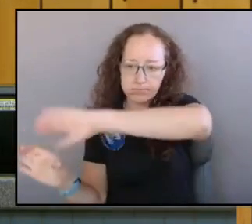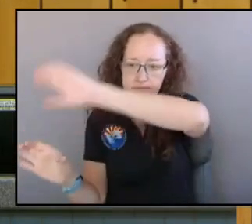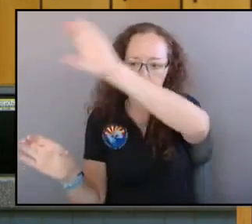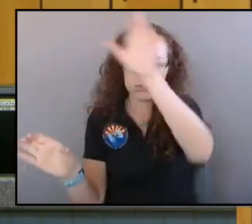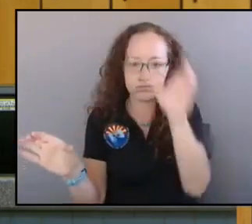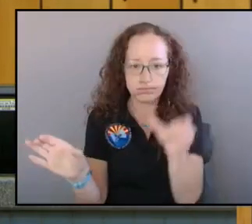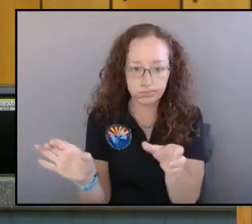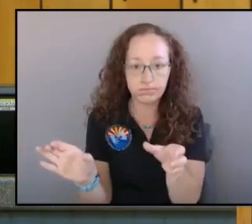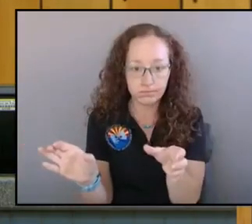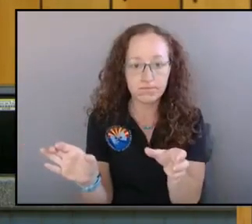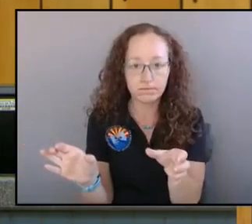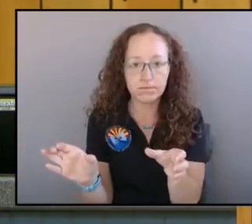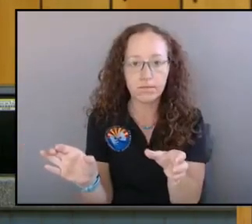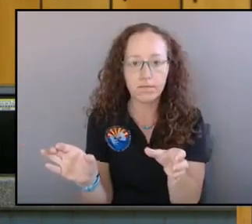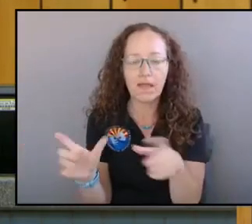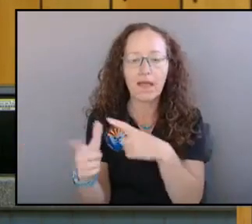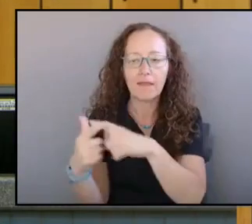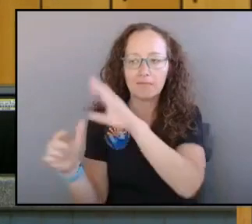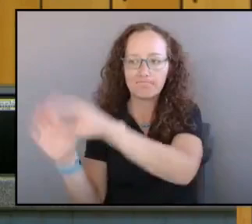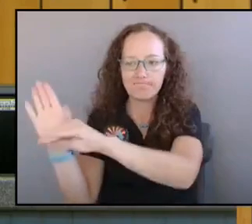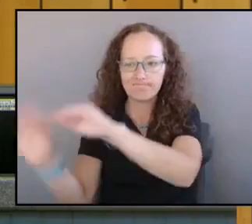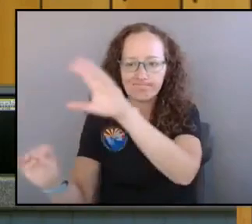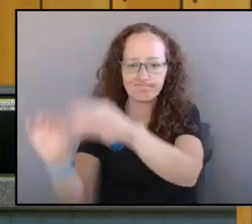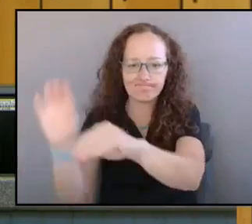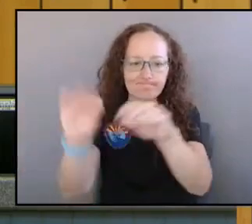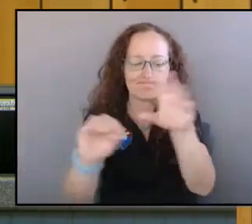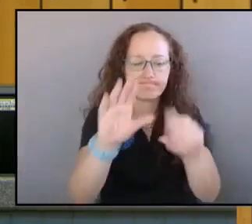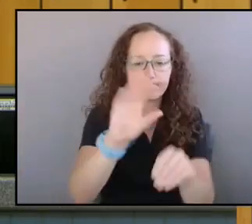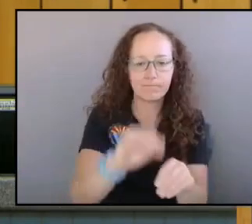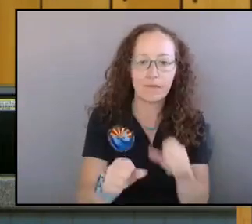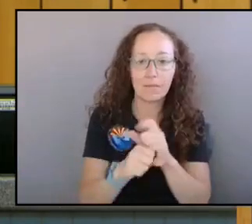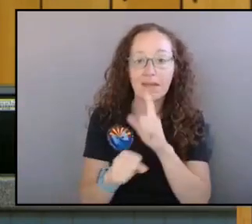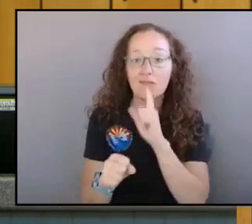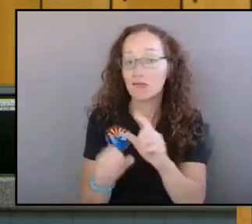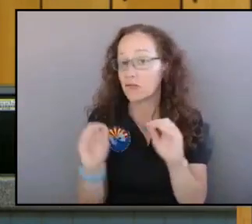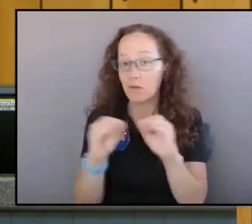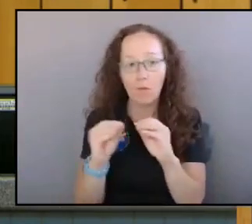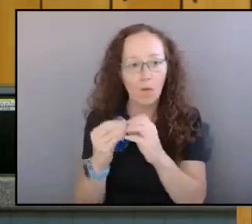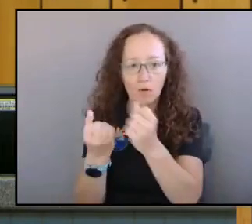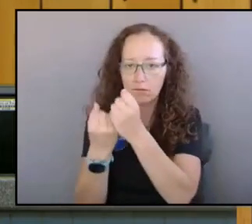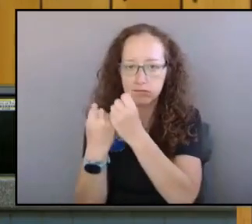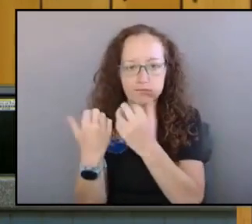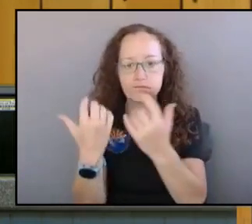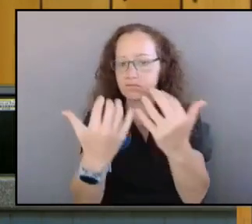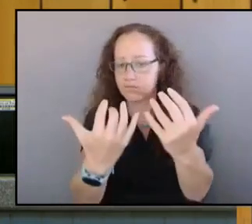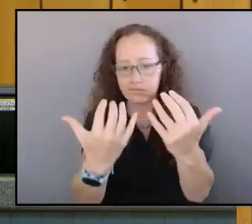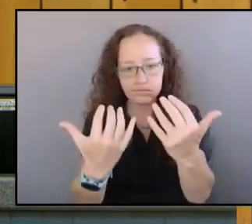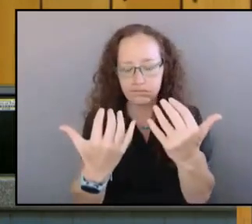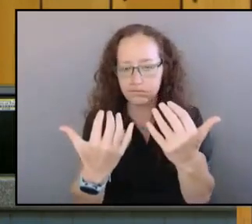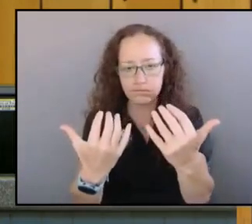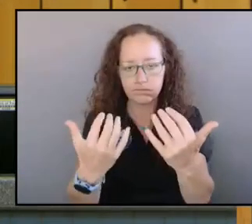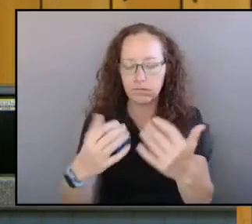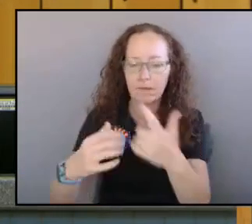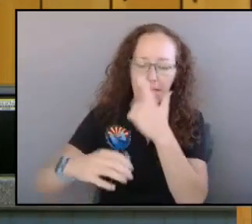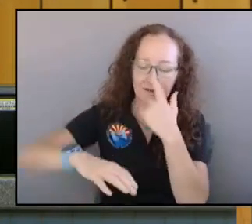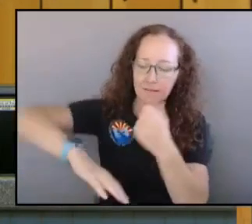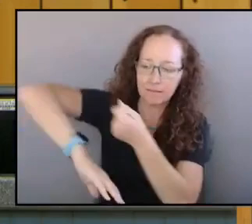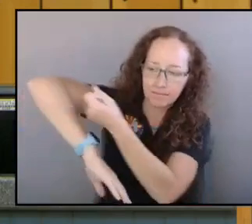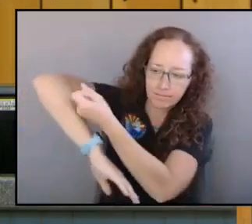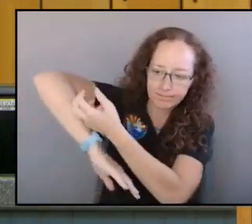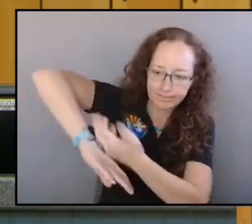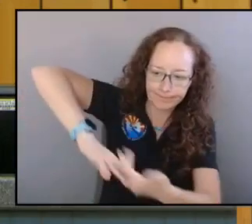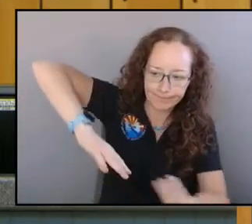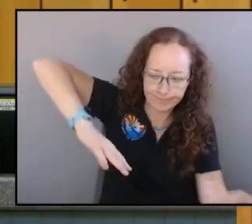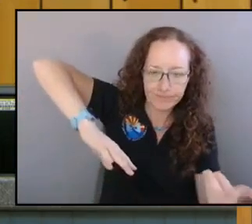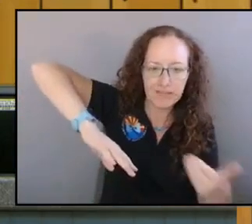then extinguish it and make sure that there's no more rollout that occurs off the slope below it to the northeast. And